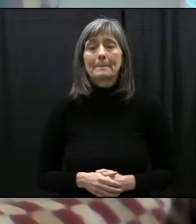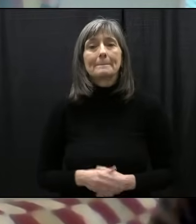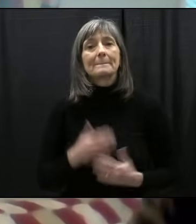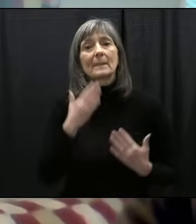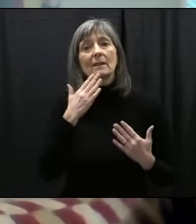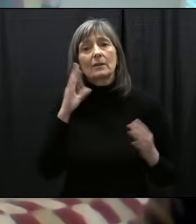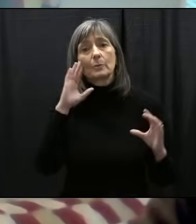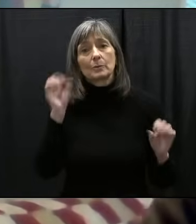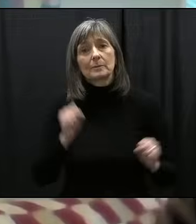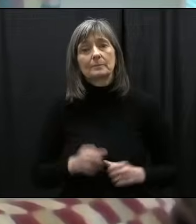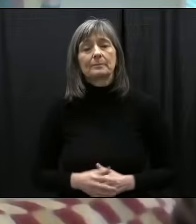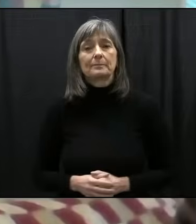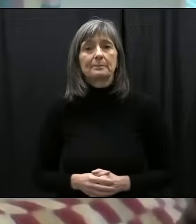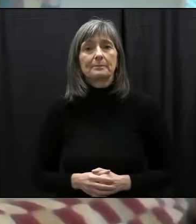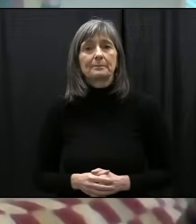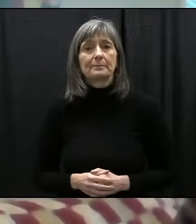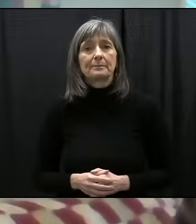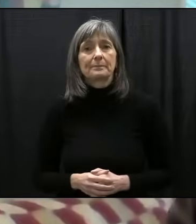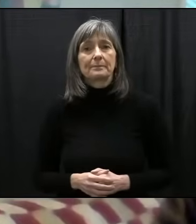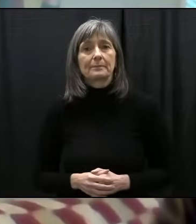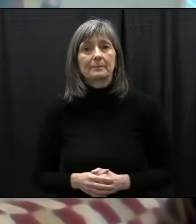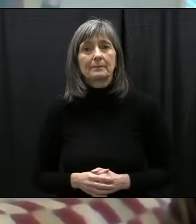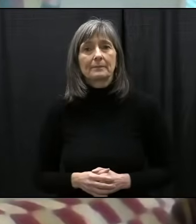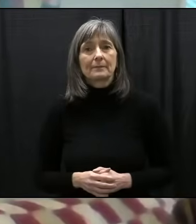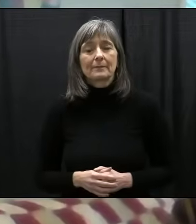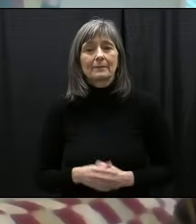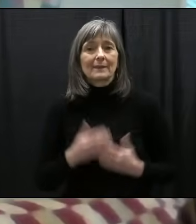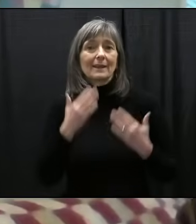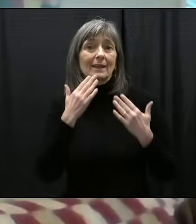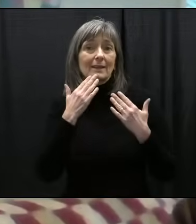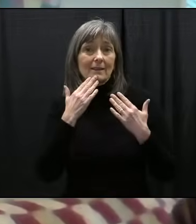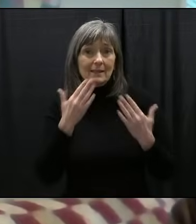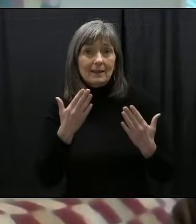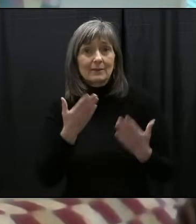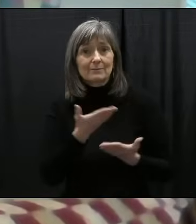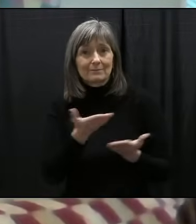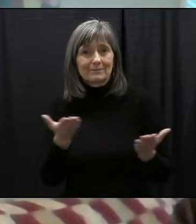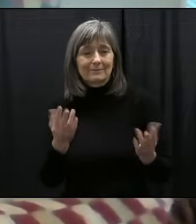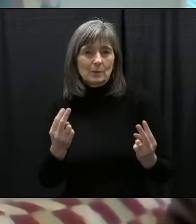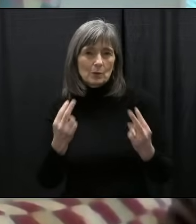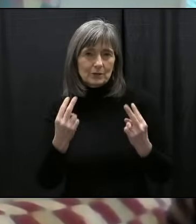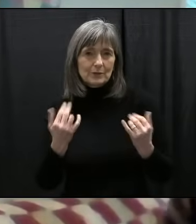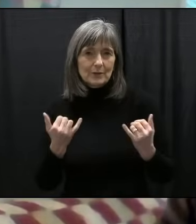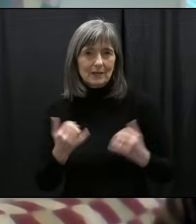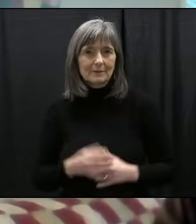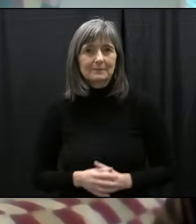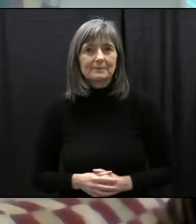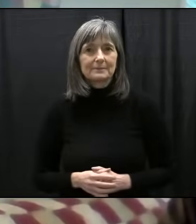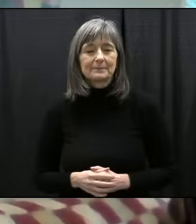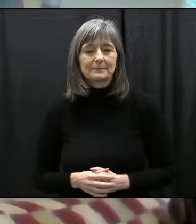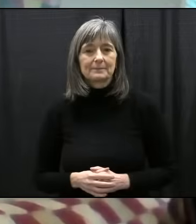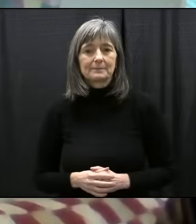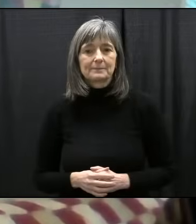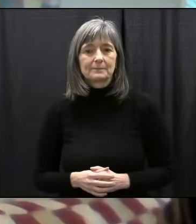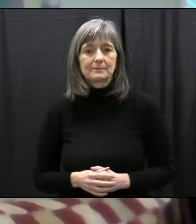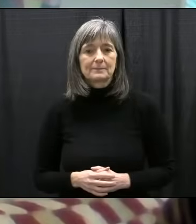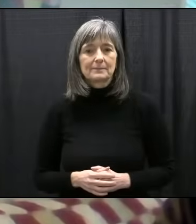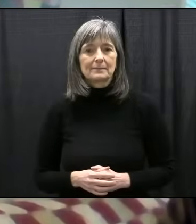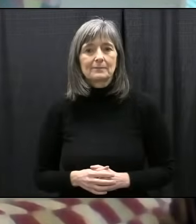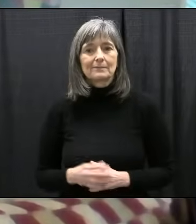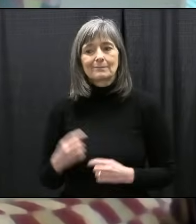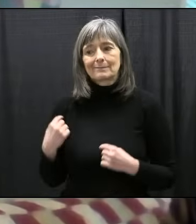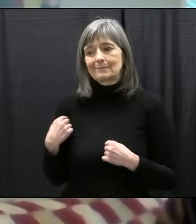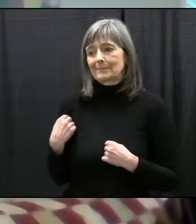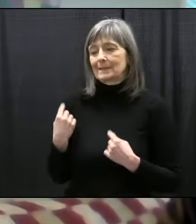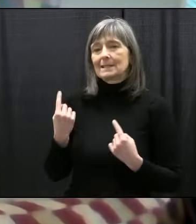Thank you, Premier. Thanks, everyone, for joining us today. Since the last